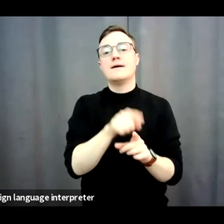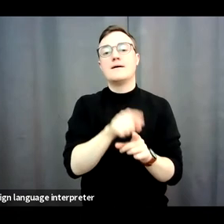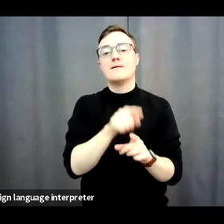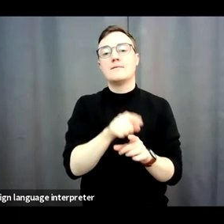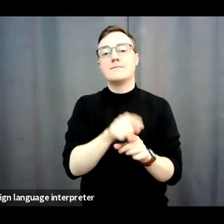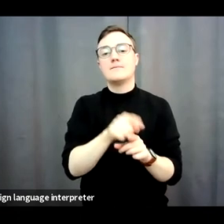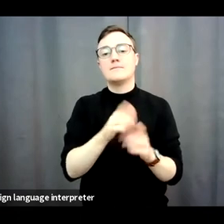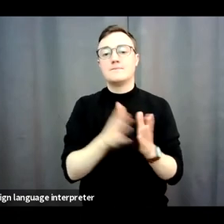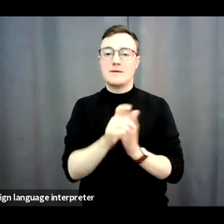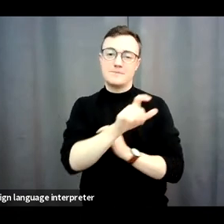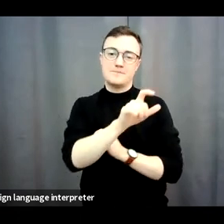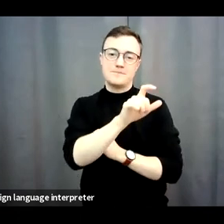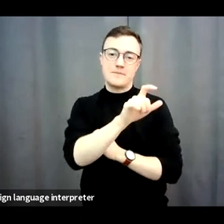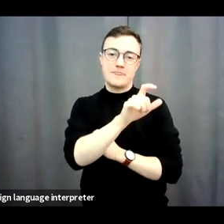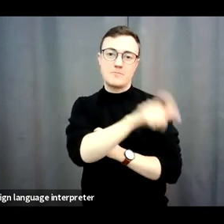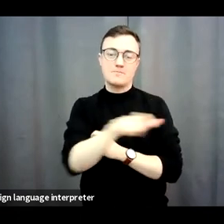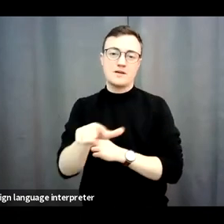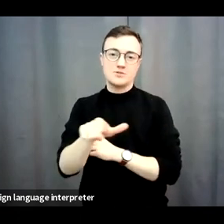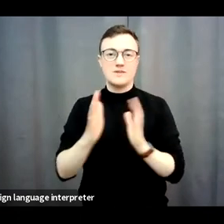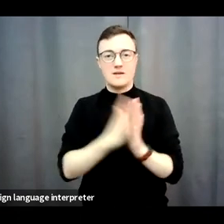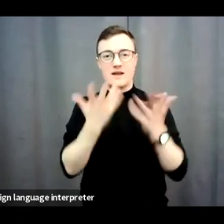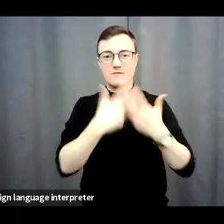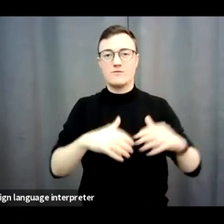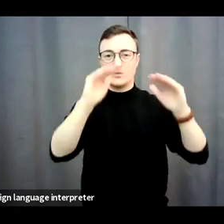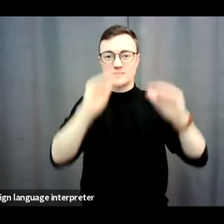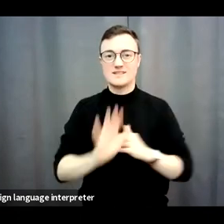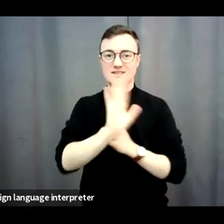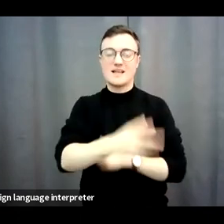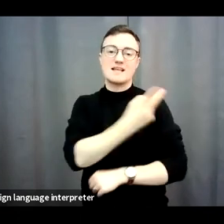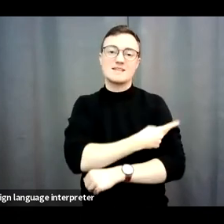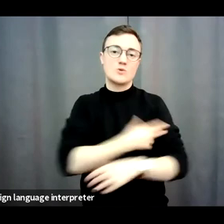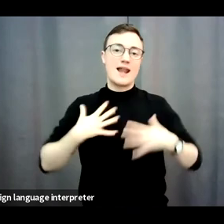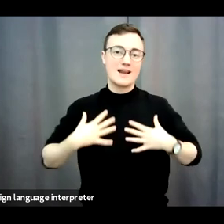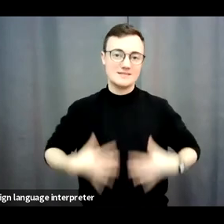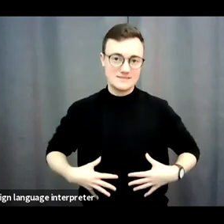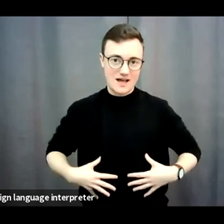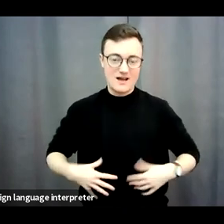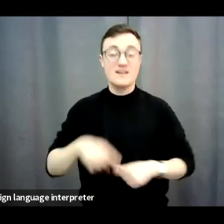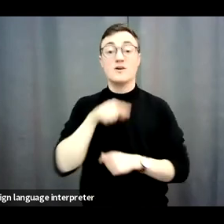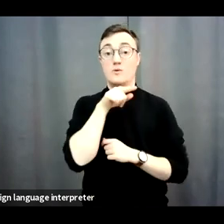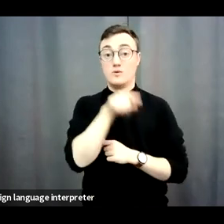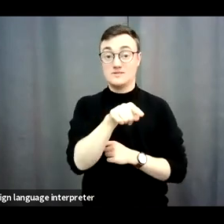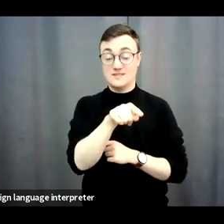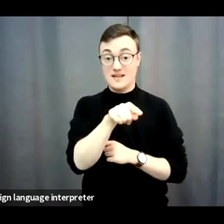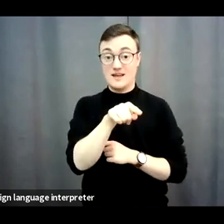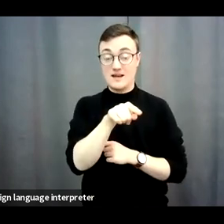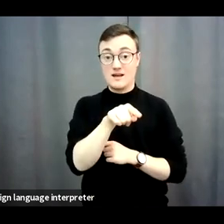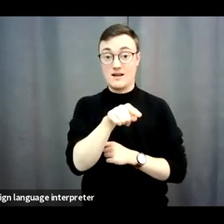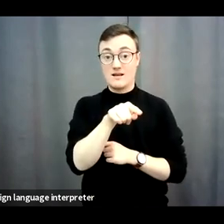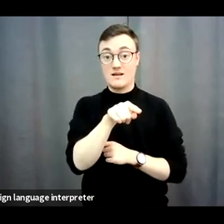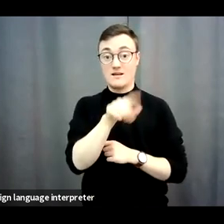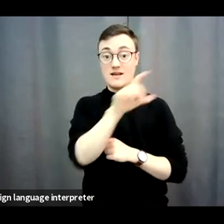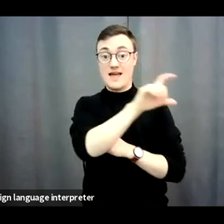people with disabilities, sexual and reproductive health. And that's a topic that the disability movement